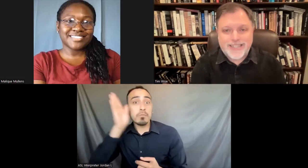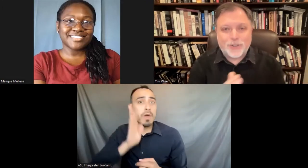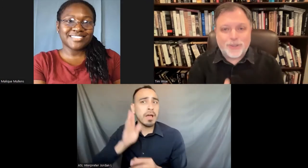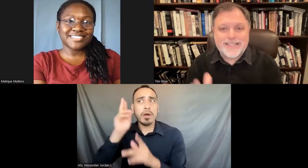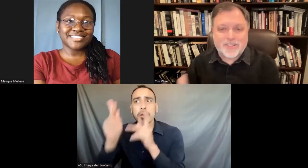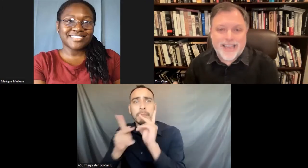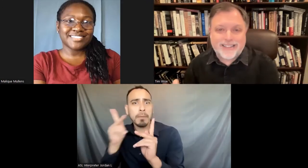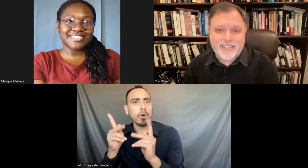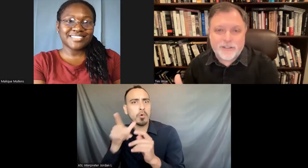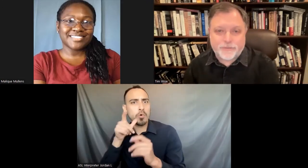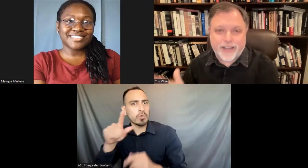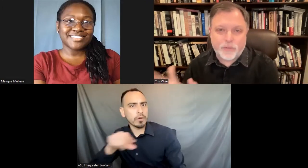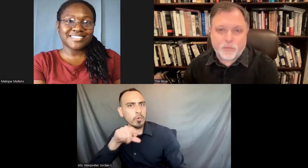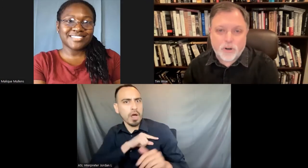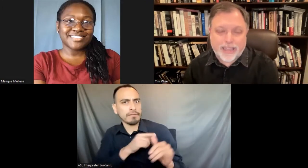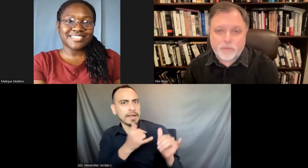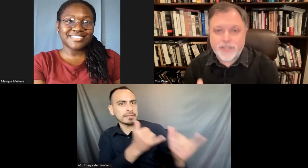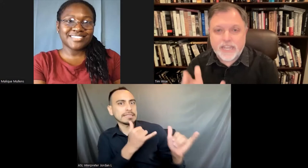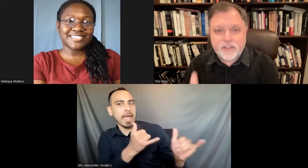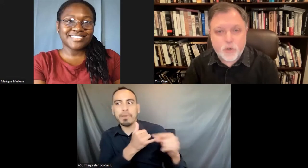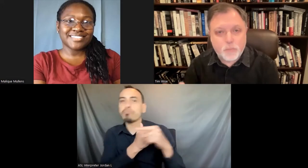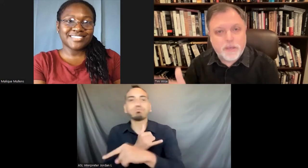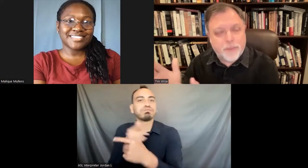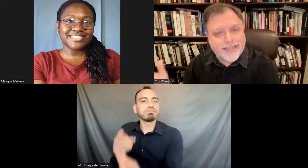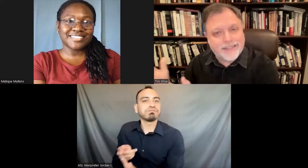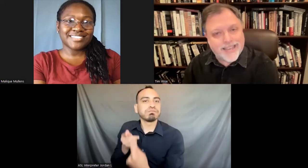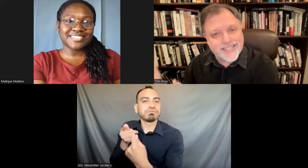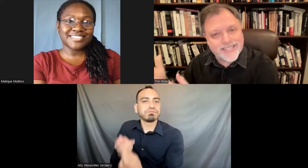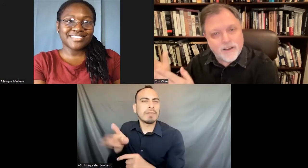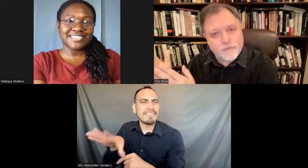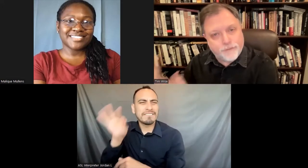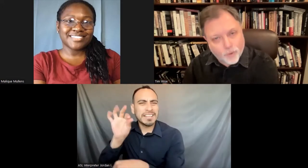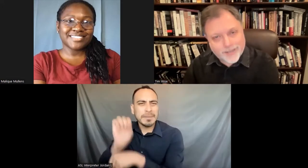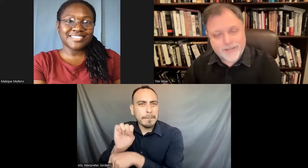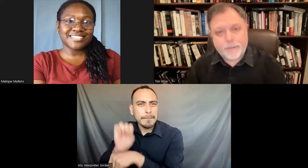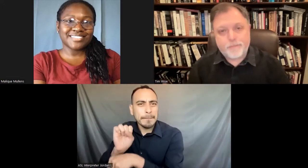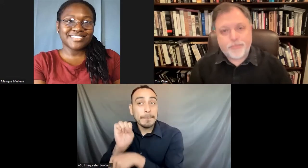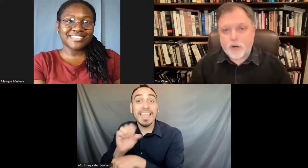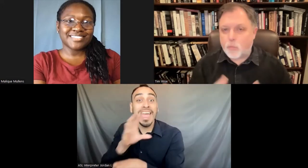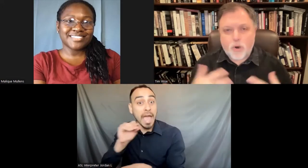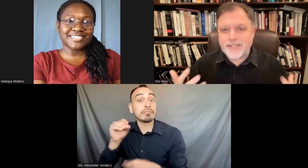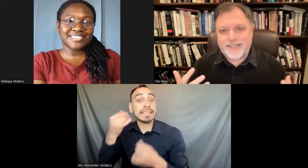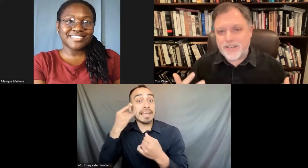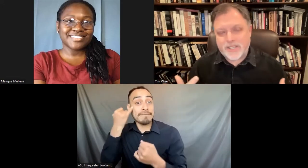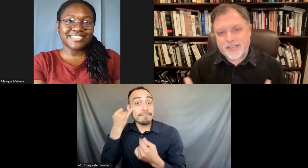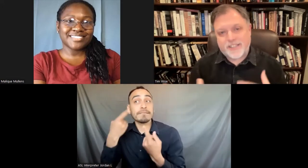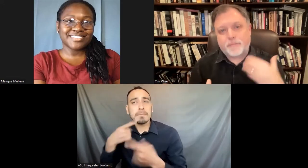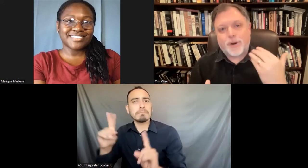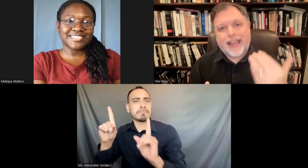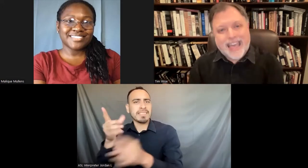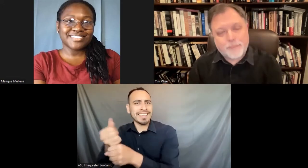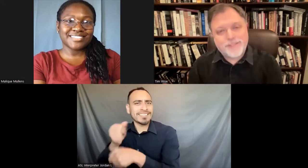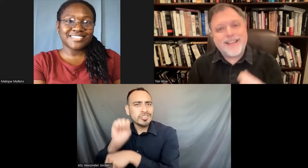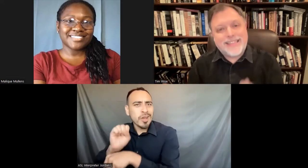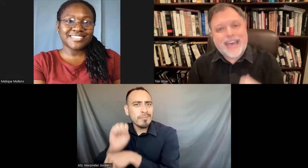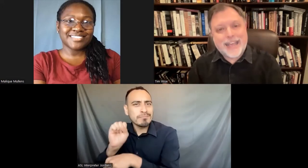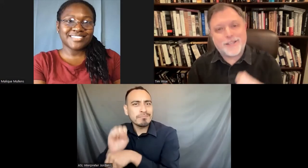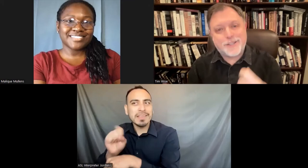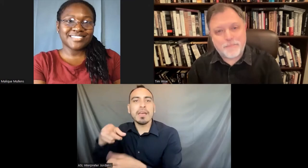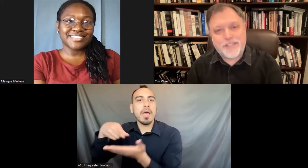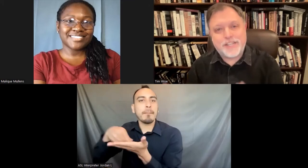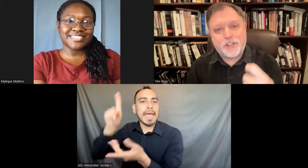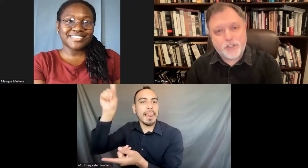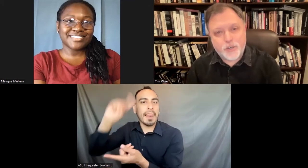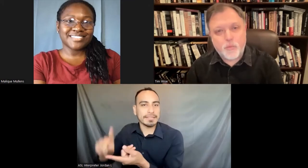are still less likely to find work, and when they do, be paid less for it? They don't want us to discuss if perhaps that